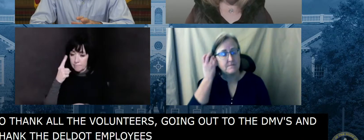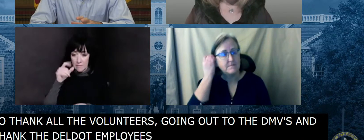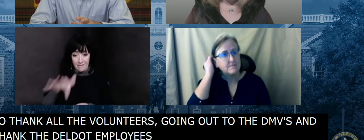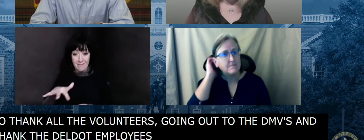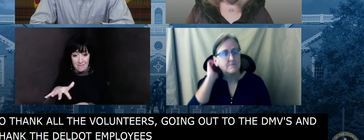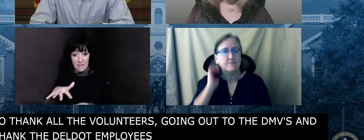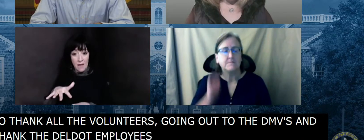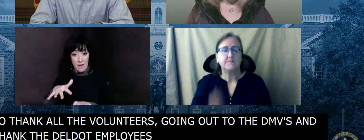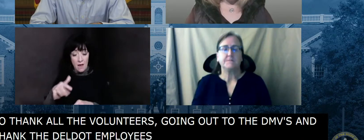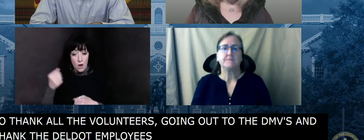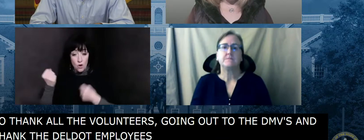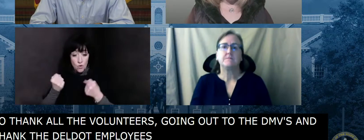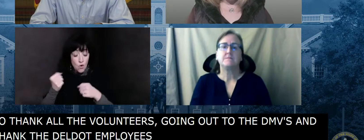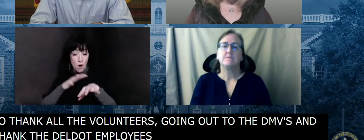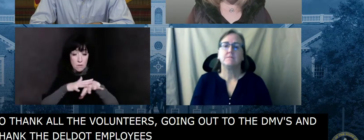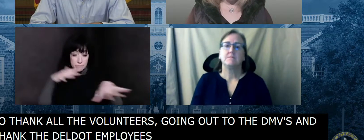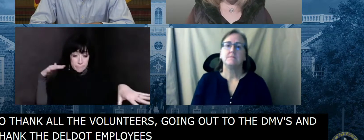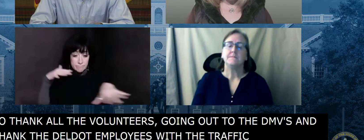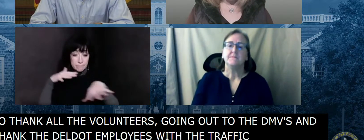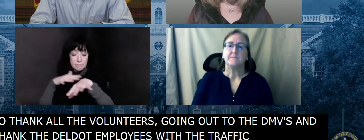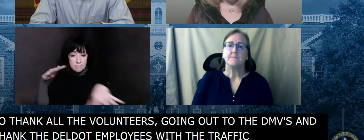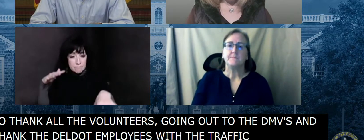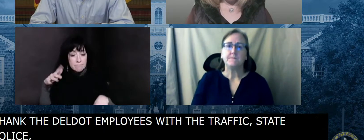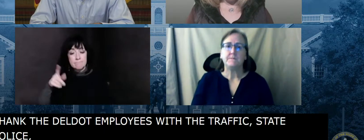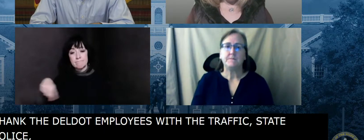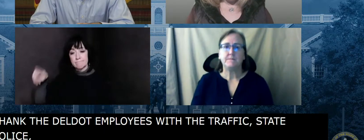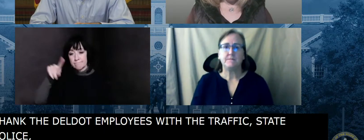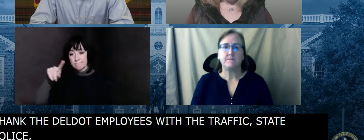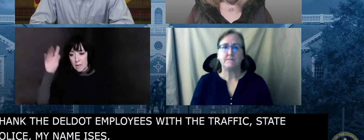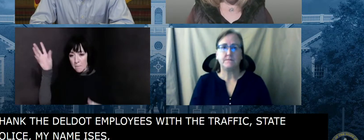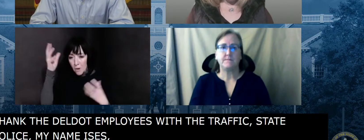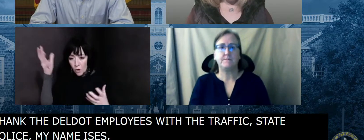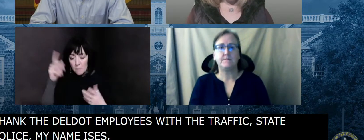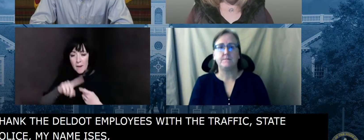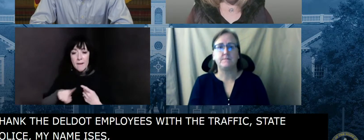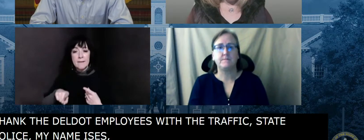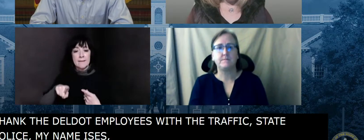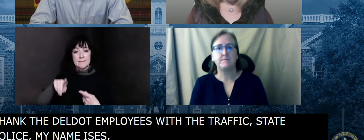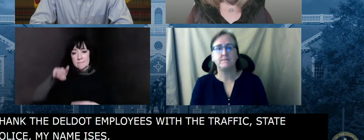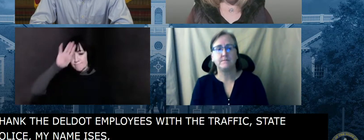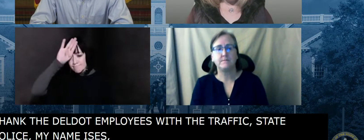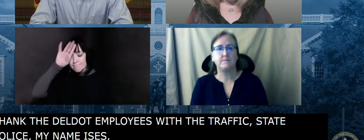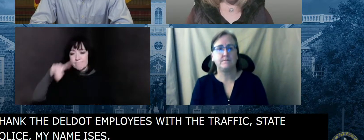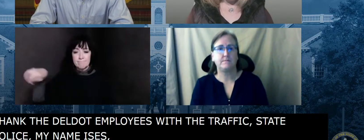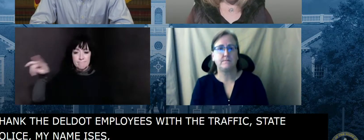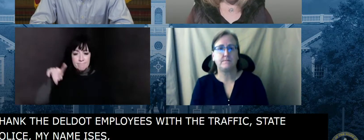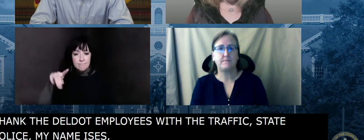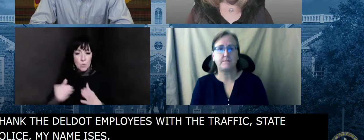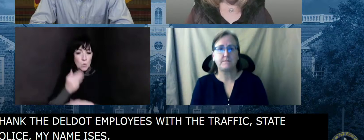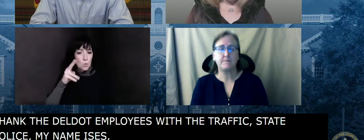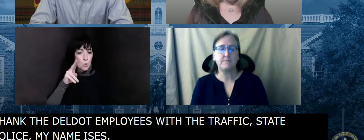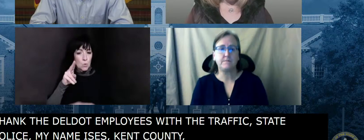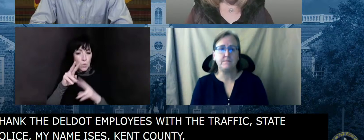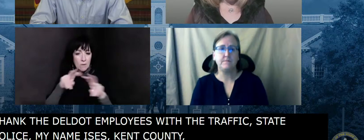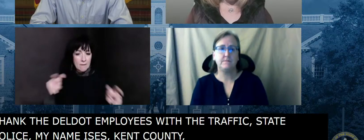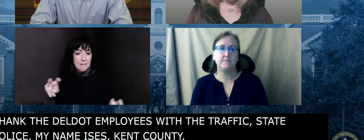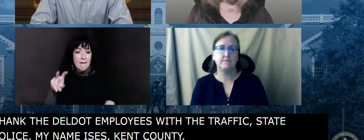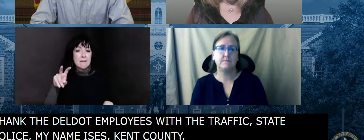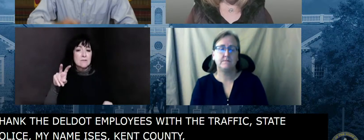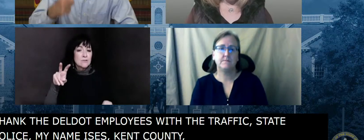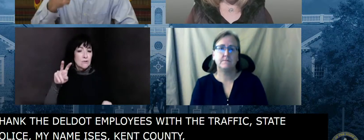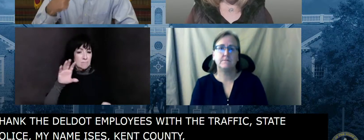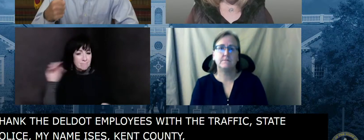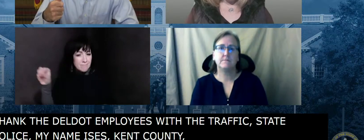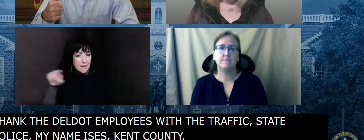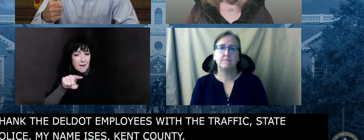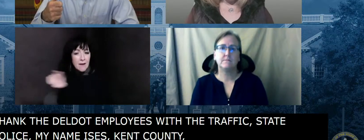police, paramedics, Kent County, Sussex County, Newcastle County, the Medical Reserve Corps. It's